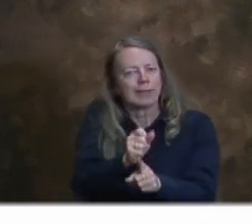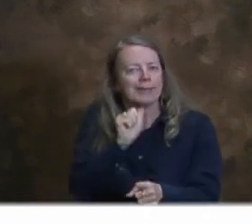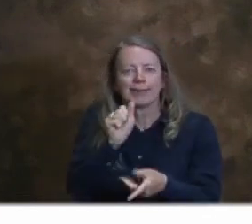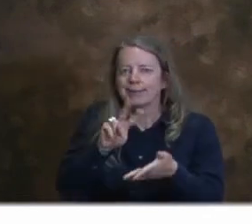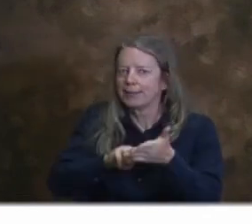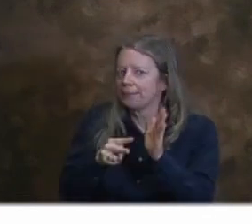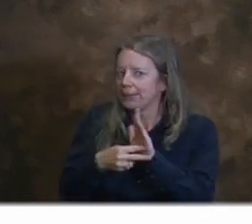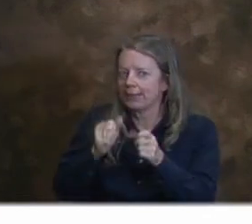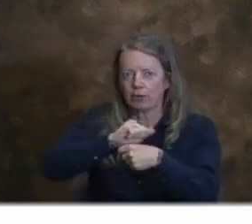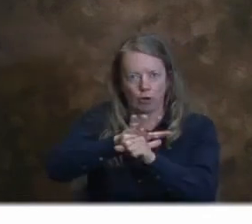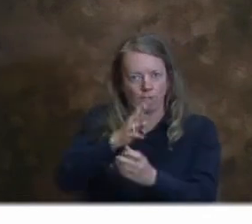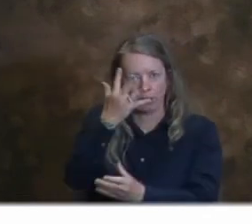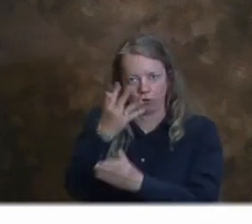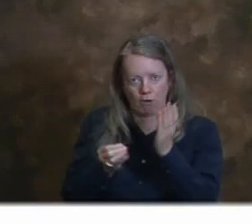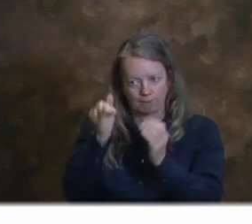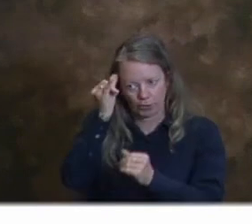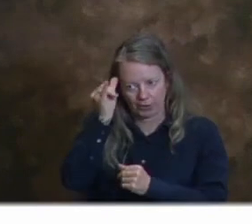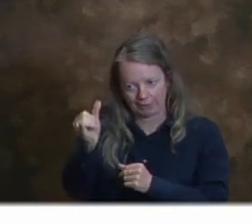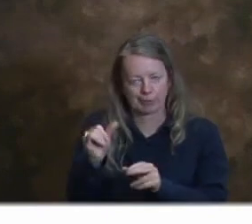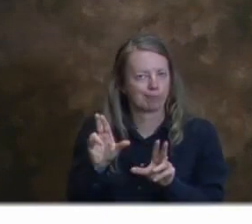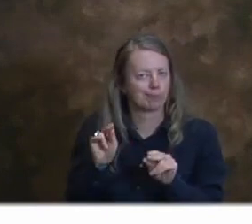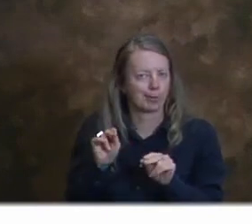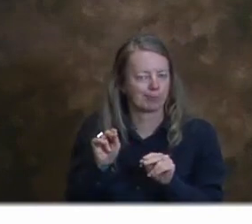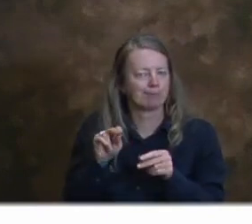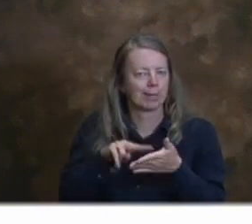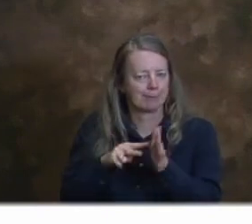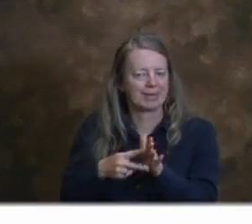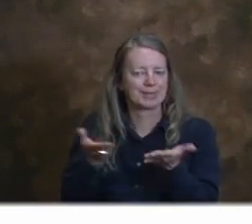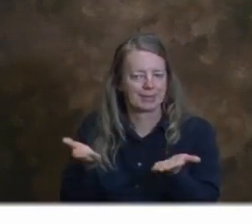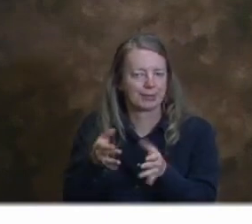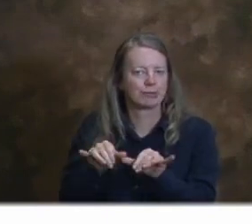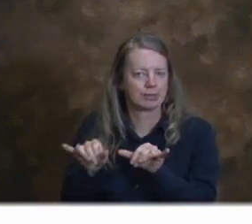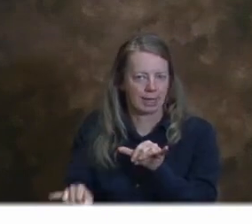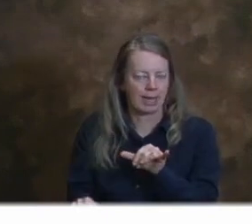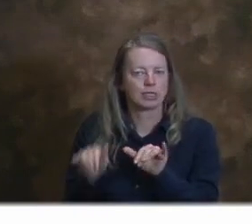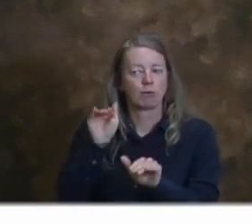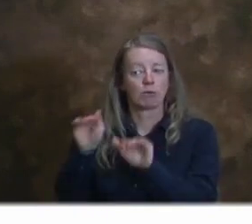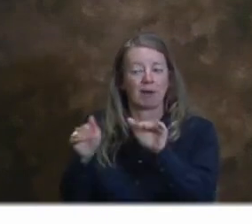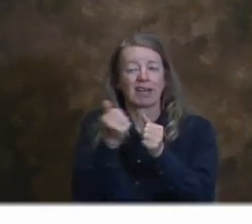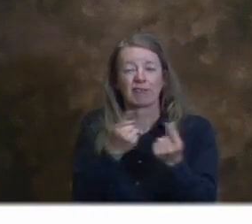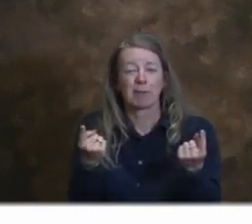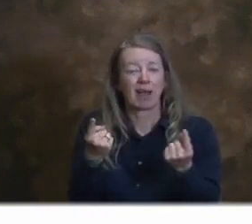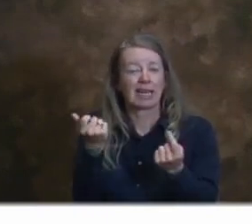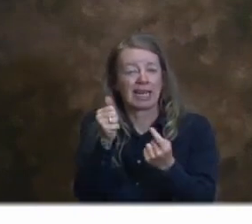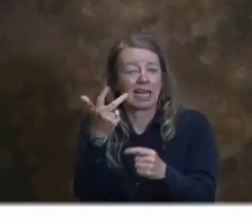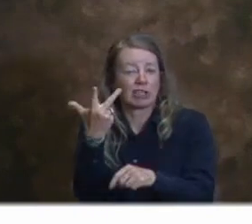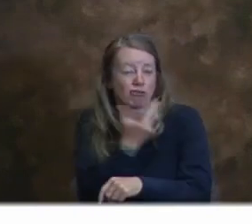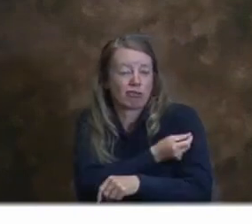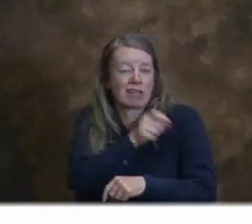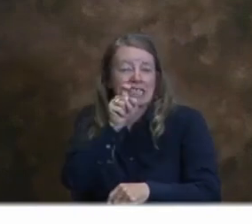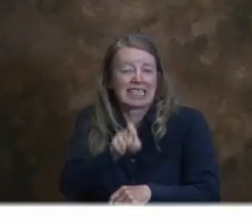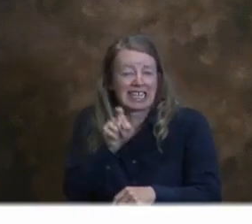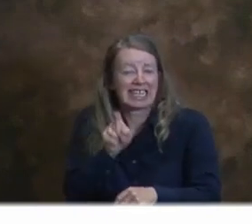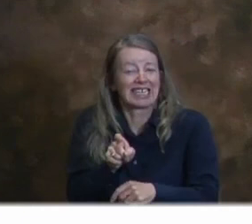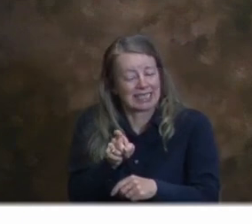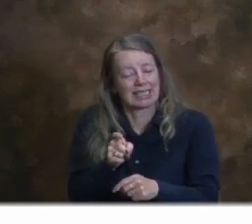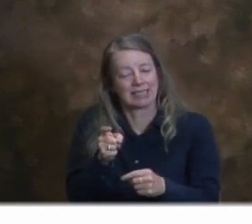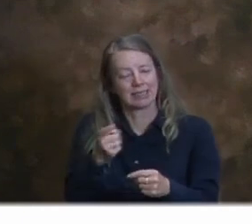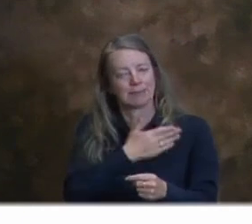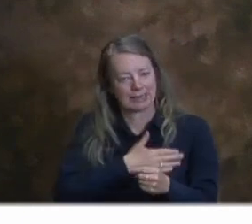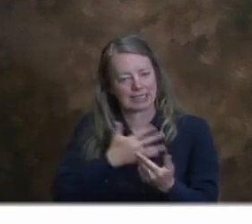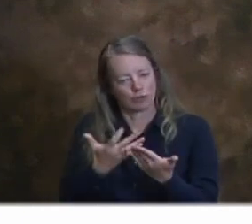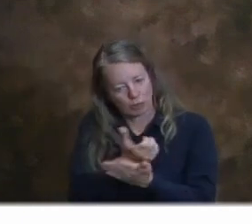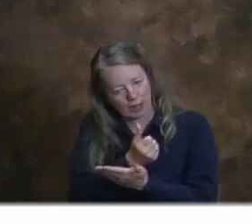means it's with us all the time. So just a reminder to folks to stay up to date on your vaccines, and if you have not started your series, please do